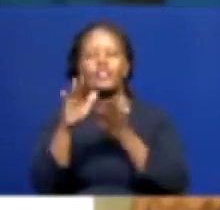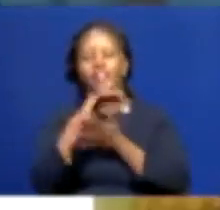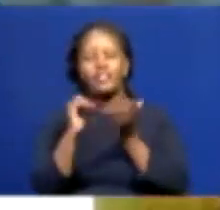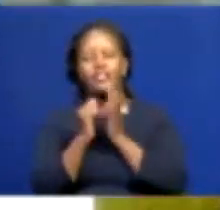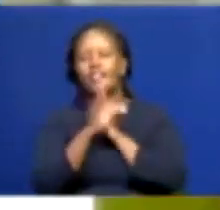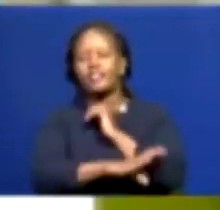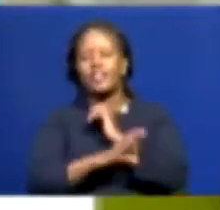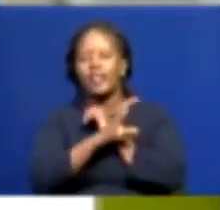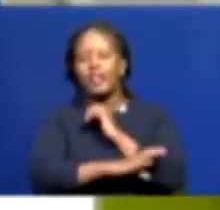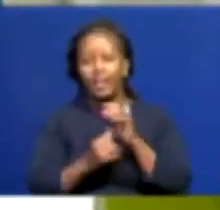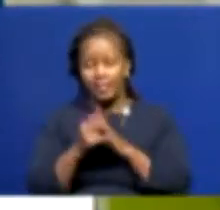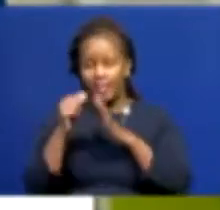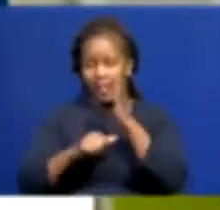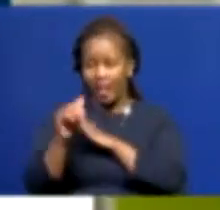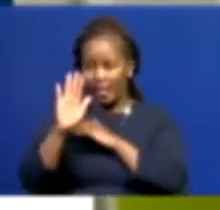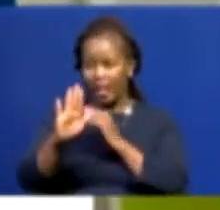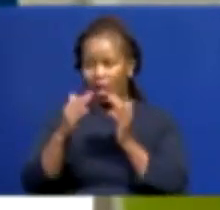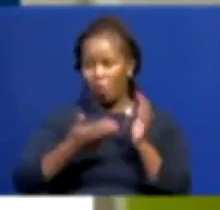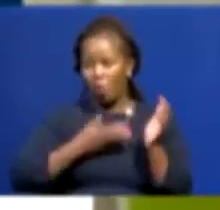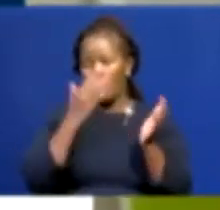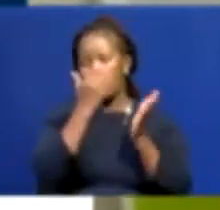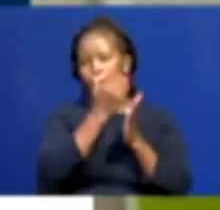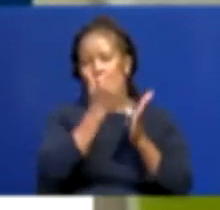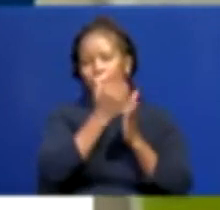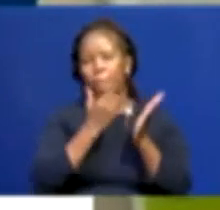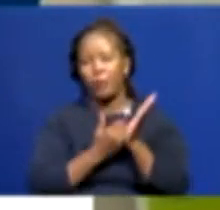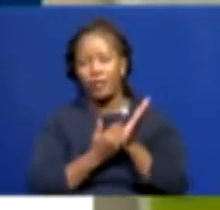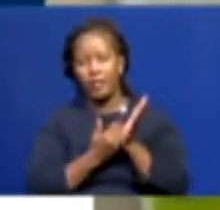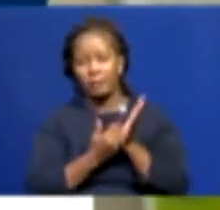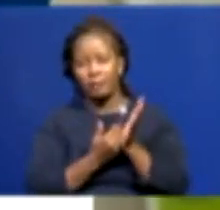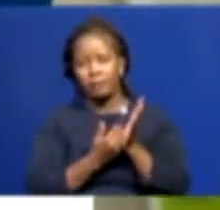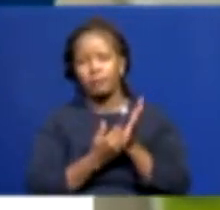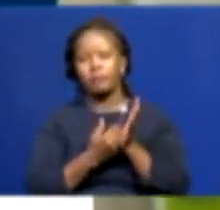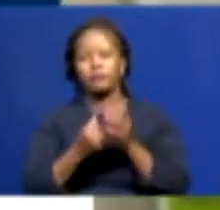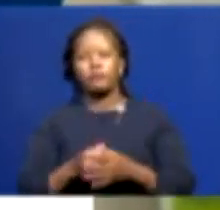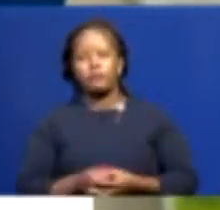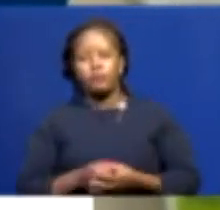across the country under her program. Doreen Arange for Lunchtime News.